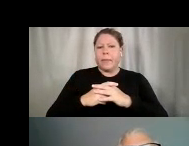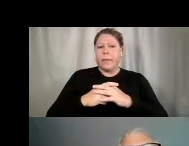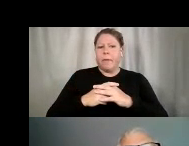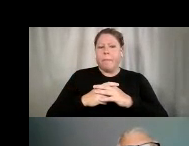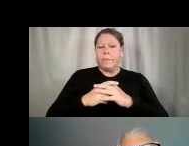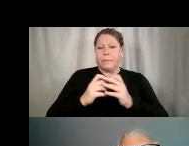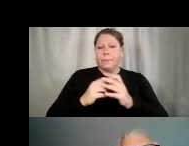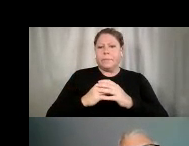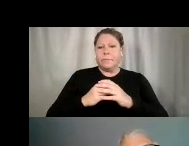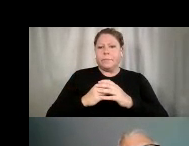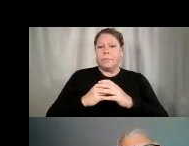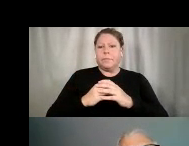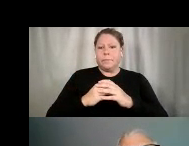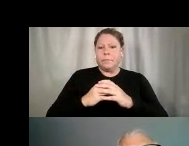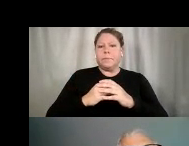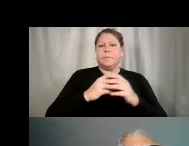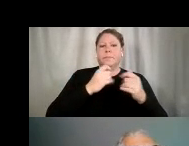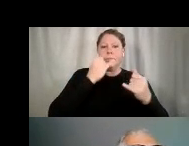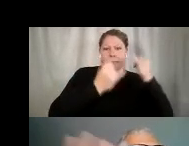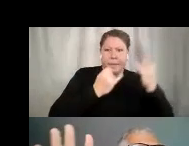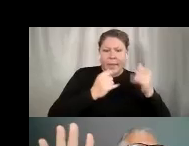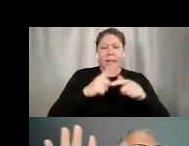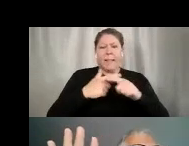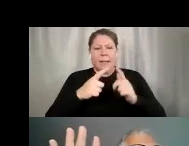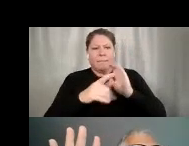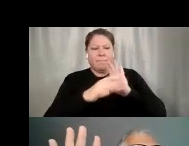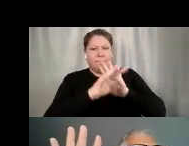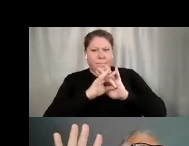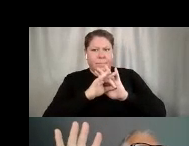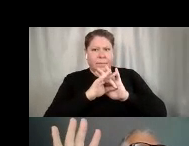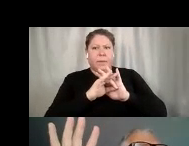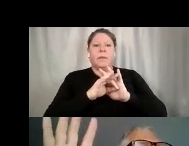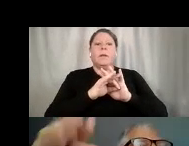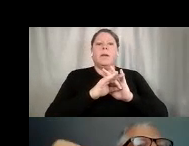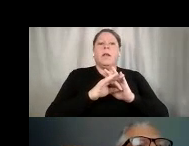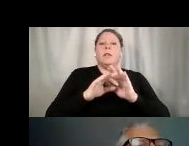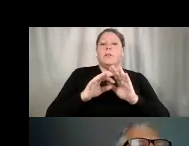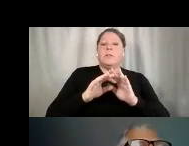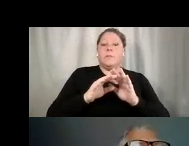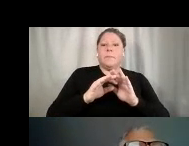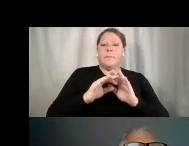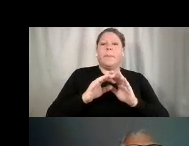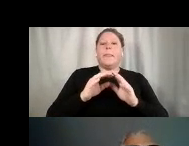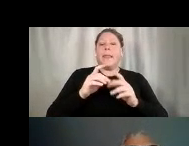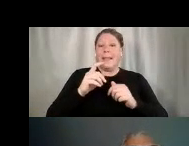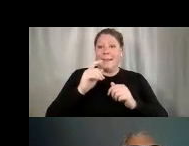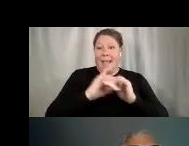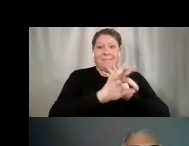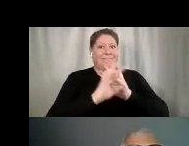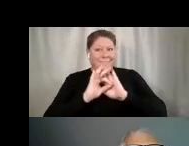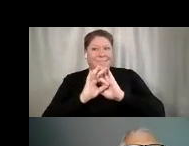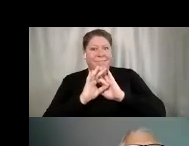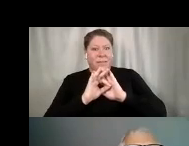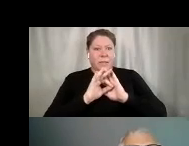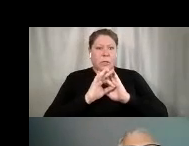the opportunity that you're going to do. And then we develop different ideas and we deliver the ideas in this end